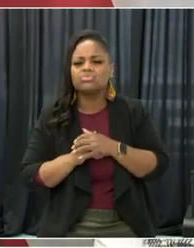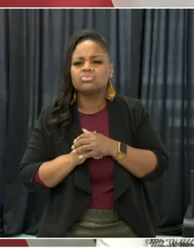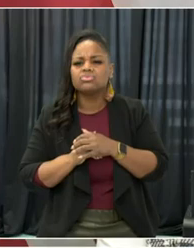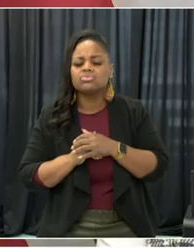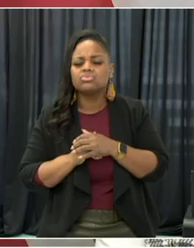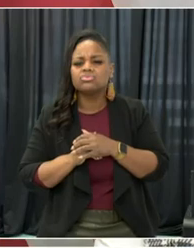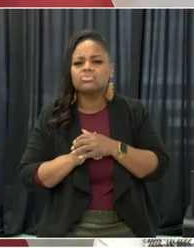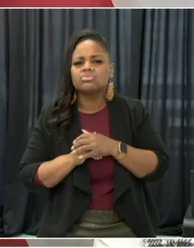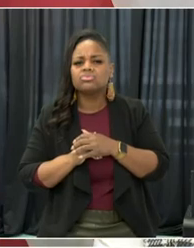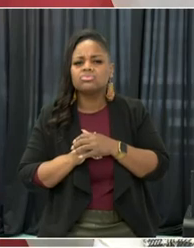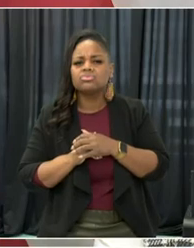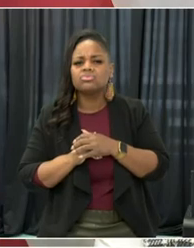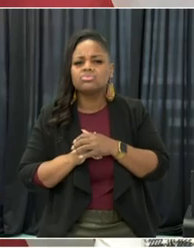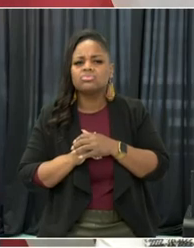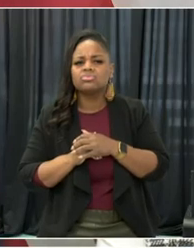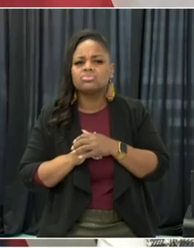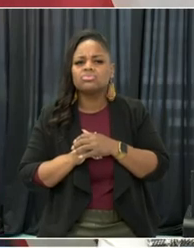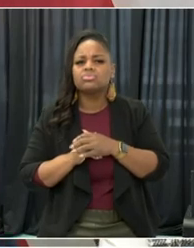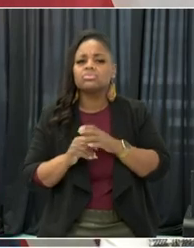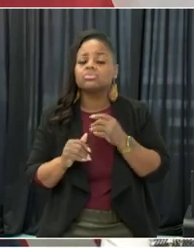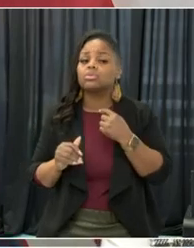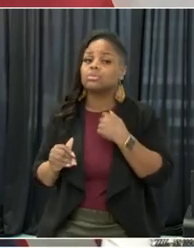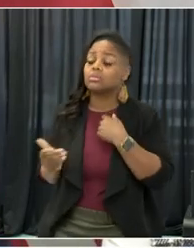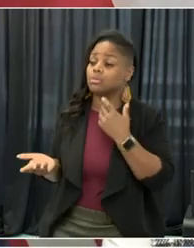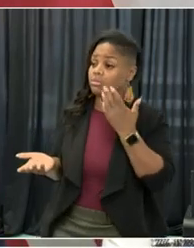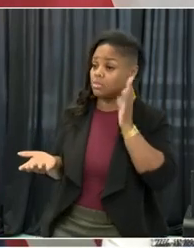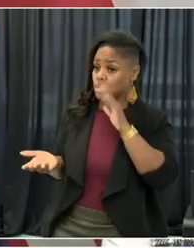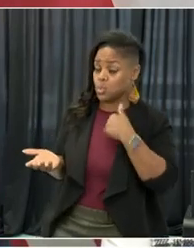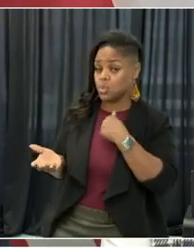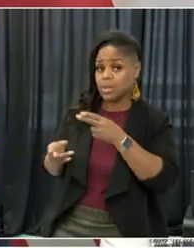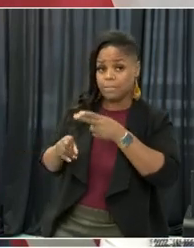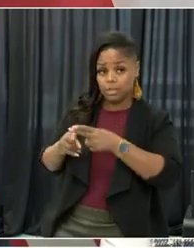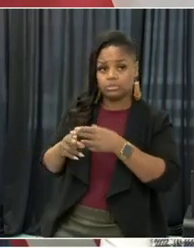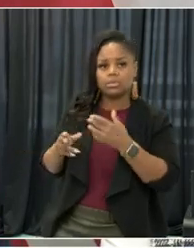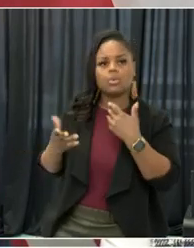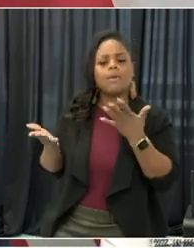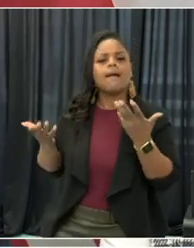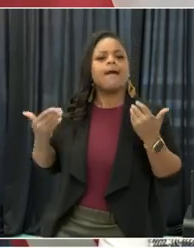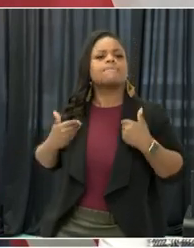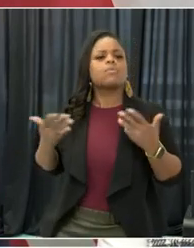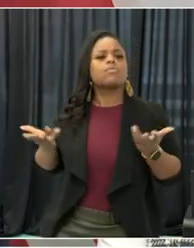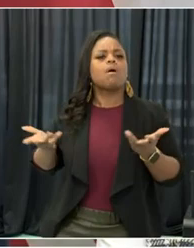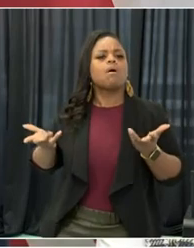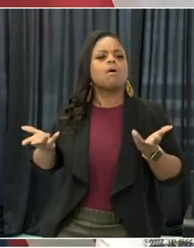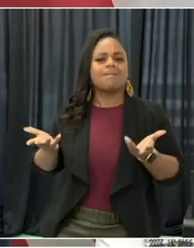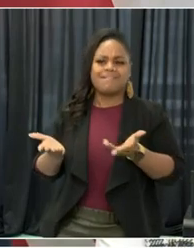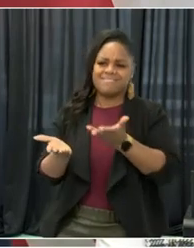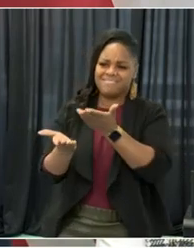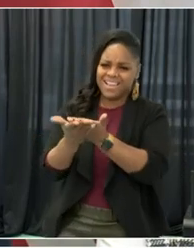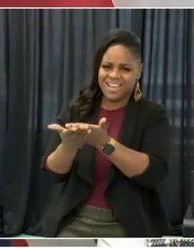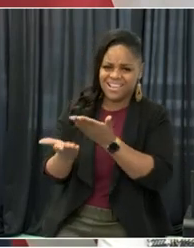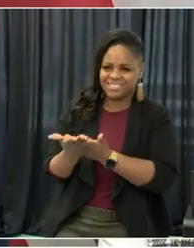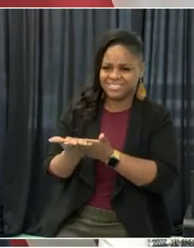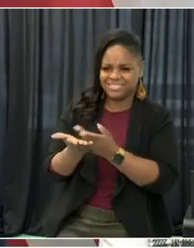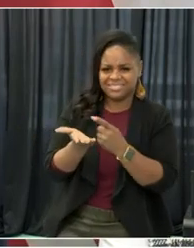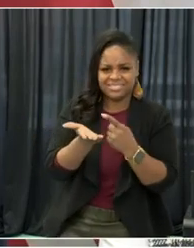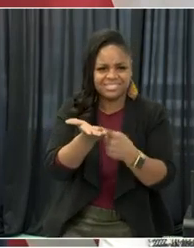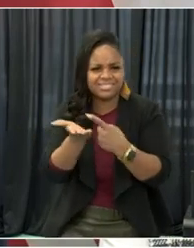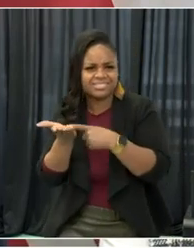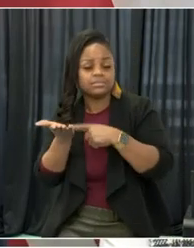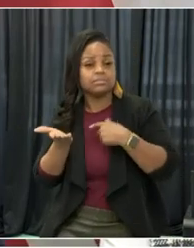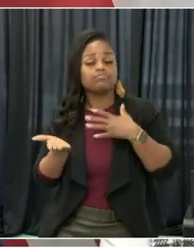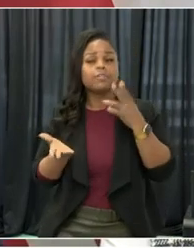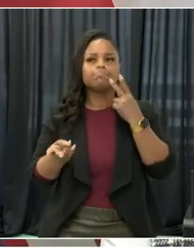What you heard us was talk about, that's why we had a state of crime to talk about the facts. And I'm reflecting what I hear